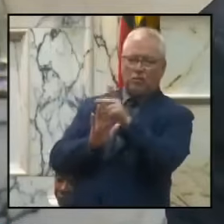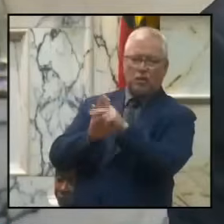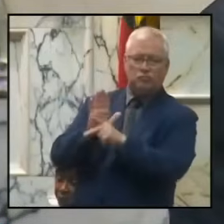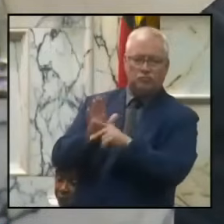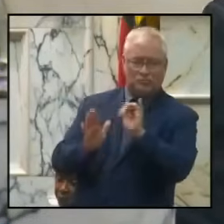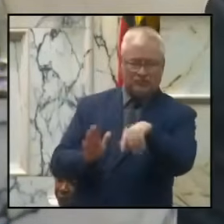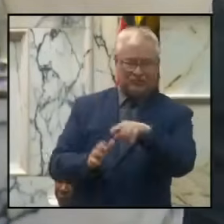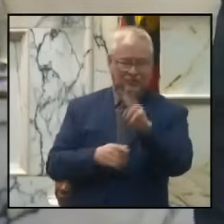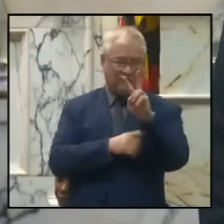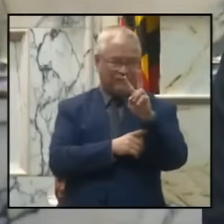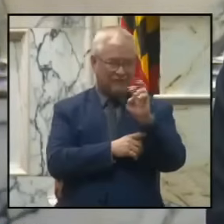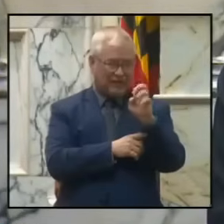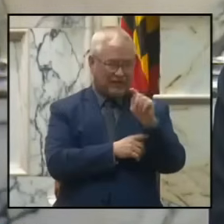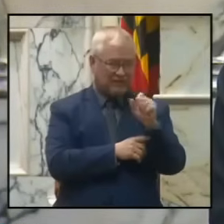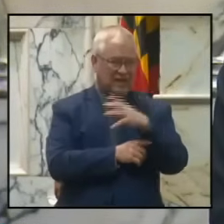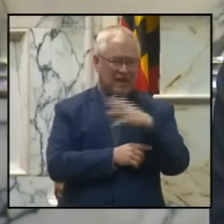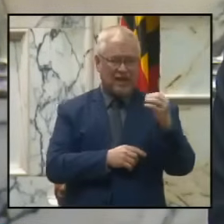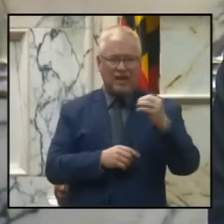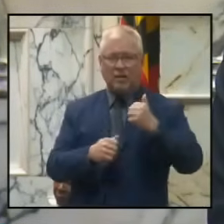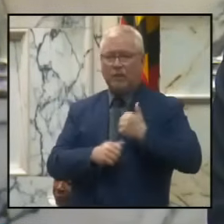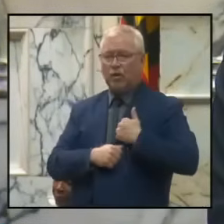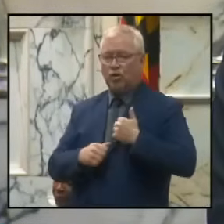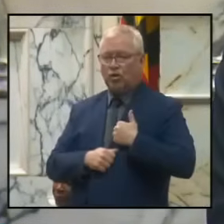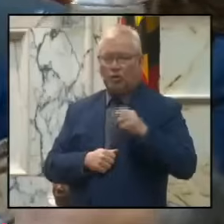military families.